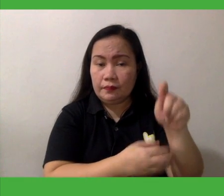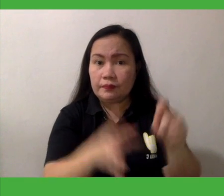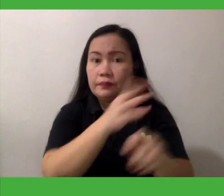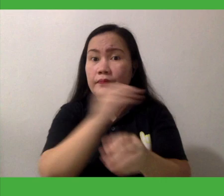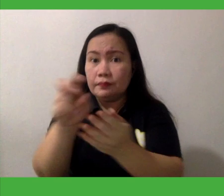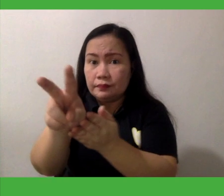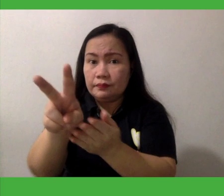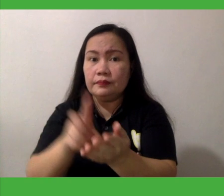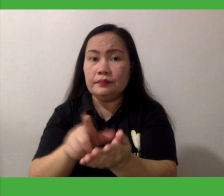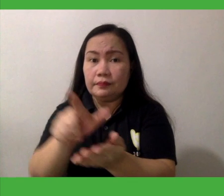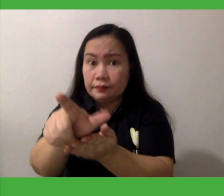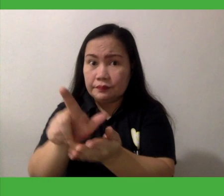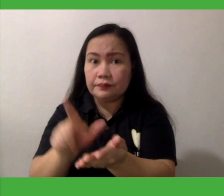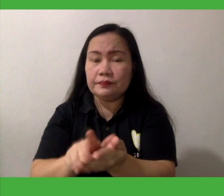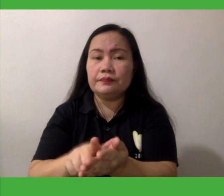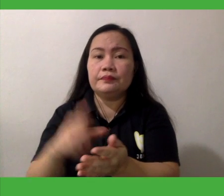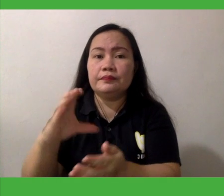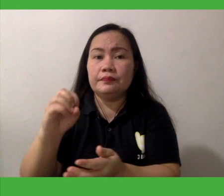and the variable.